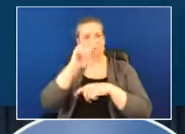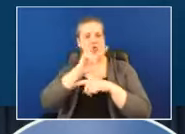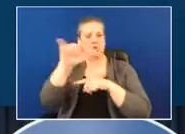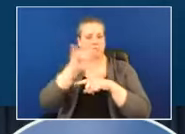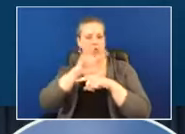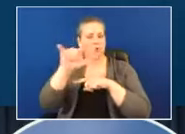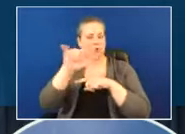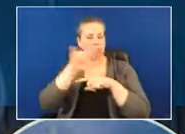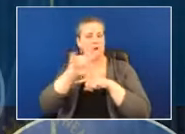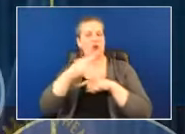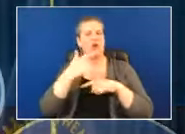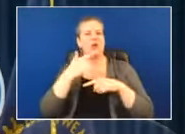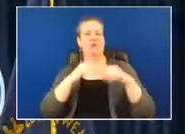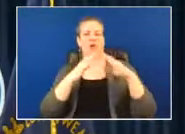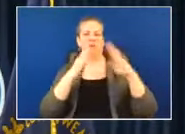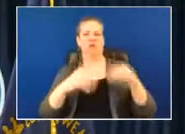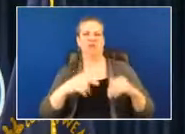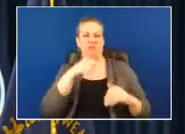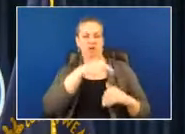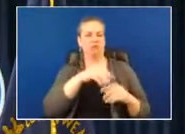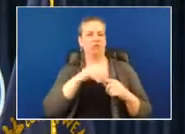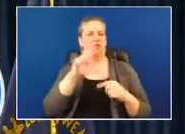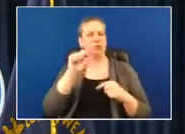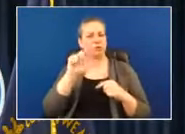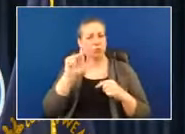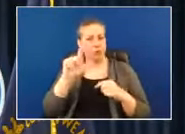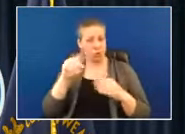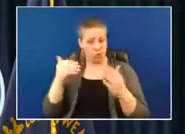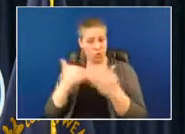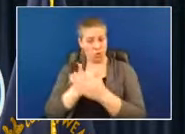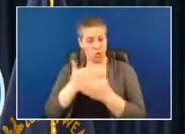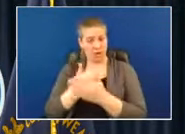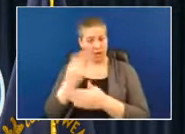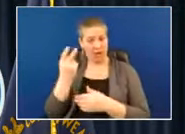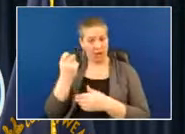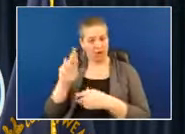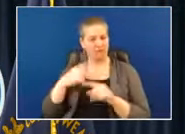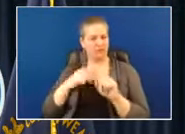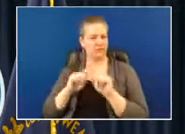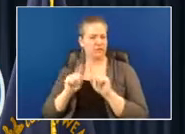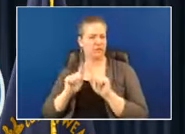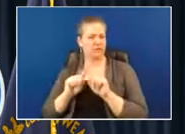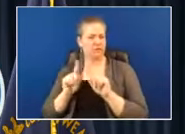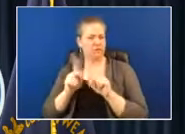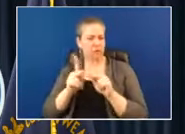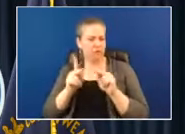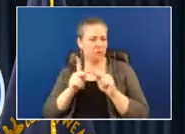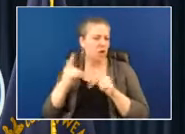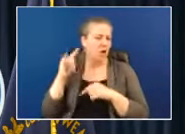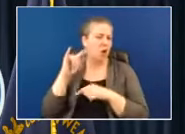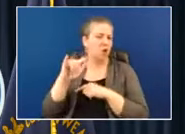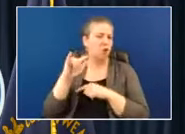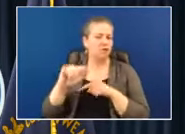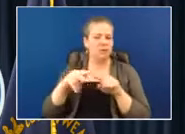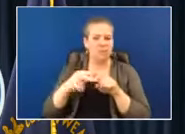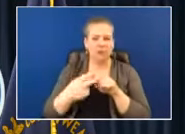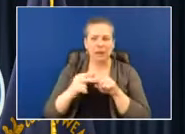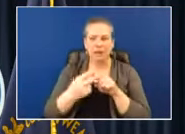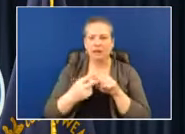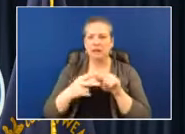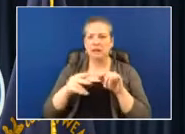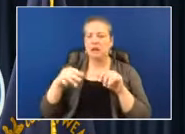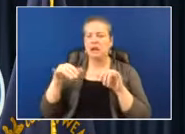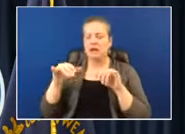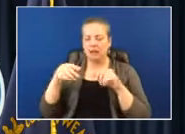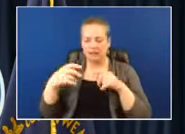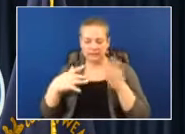in 2023. The new hangar will support a variety of positions, including aircraft mechanics and technicians, ground support equipment